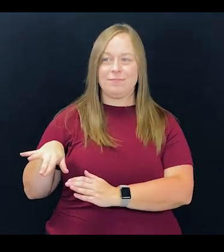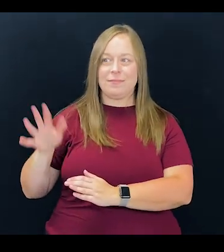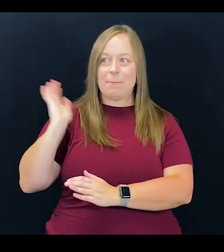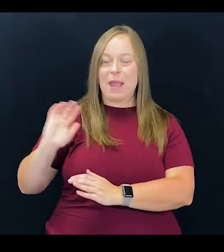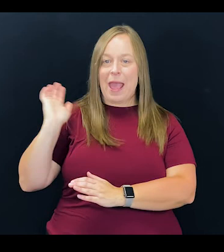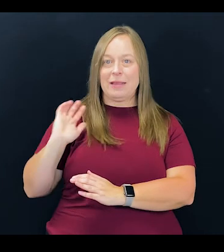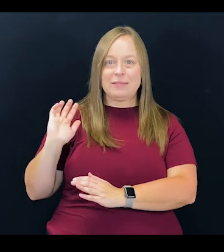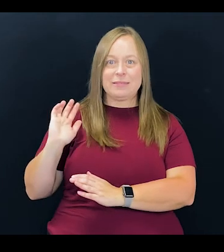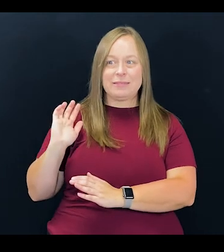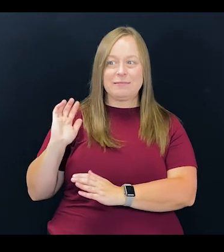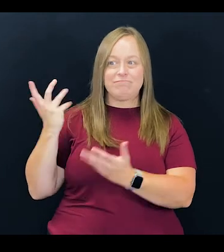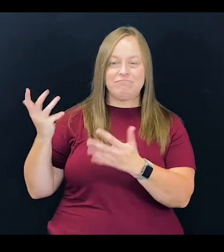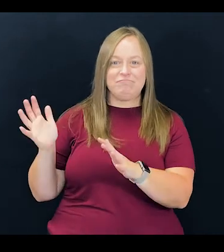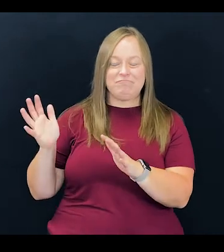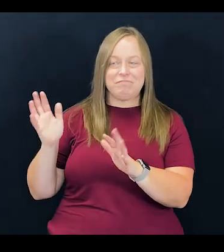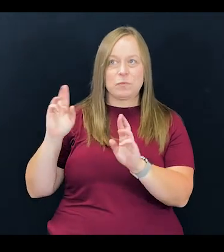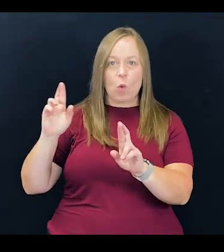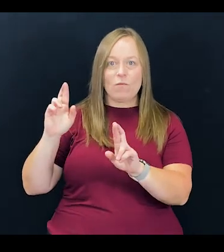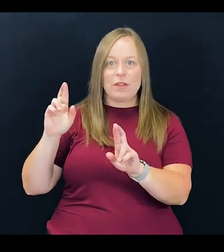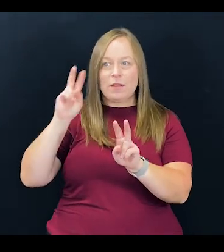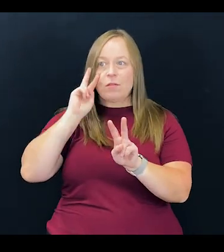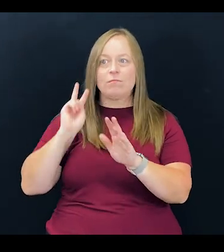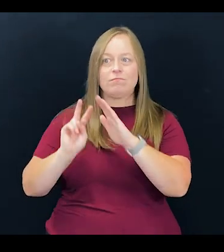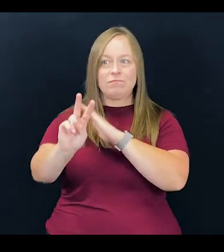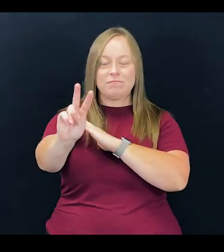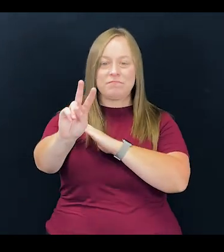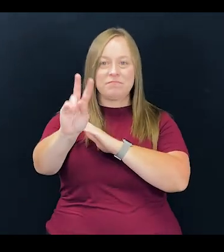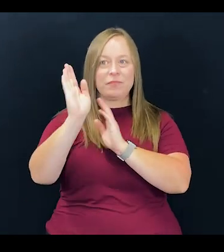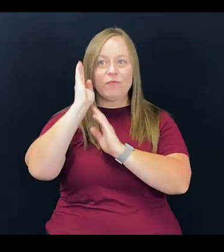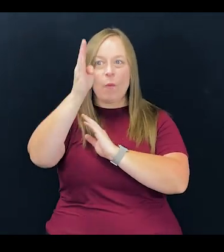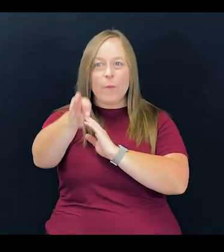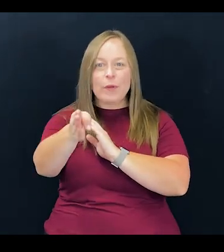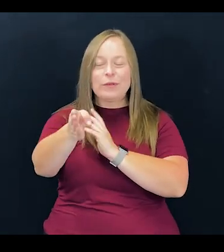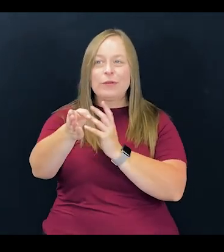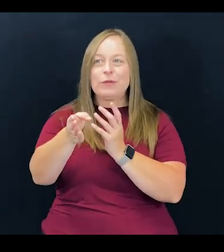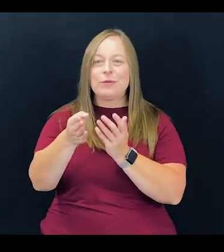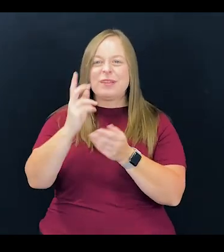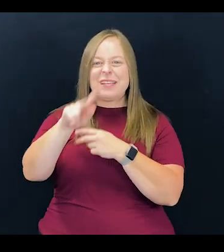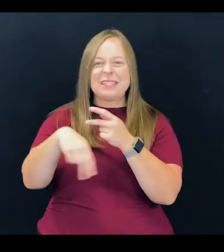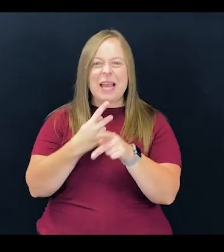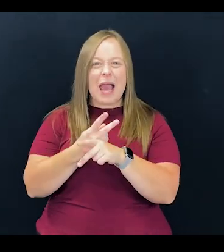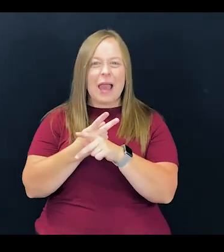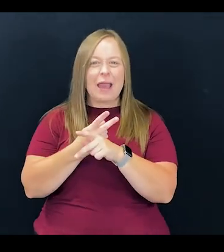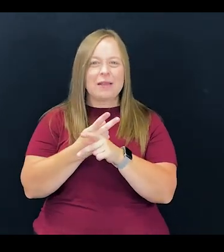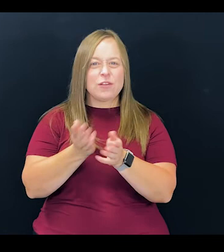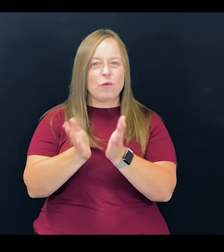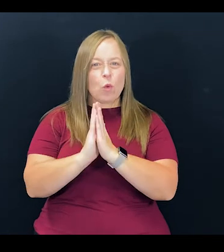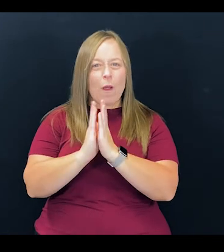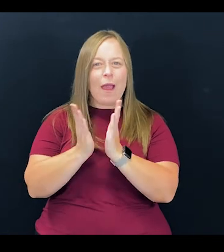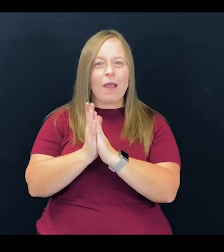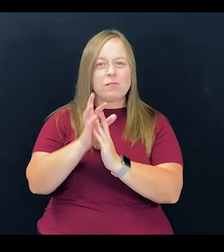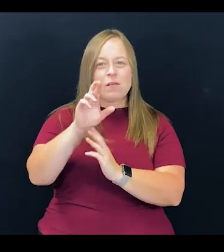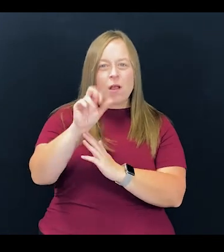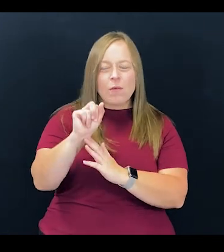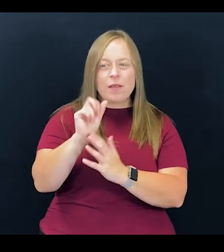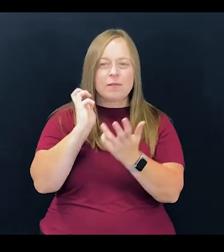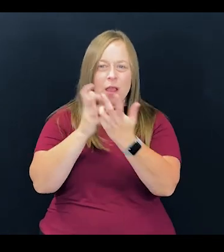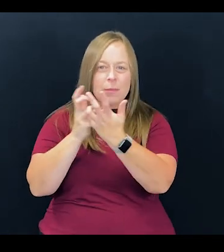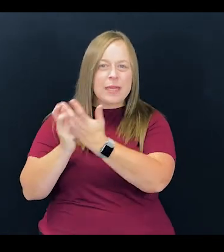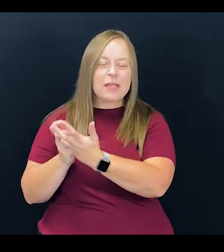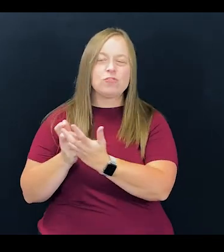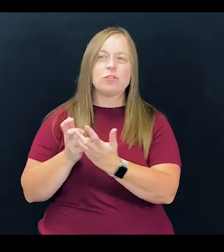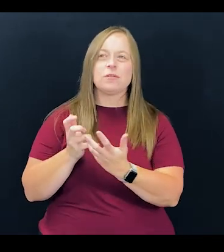back and moved to the past, so that this is something that we'll be looking forward to having these types of